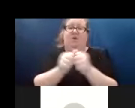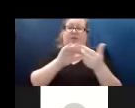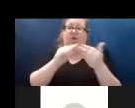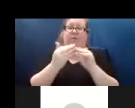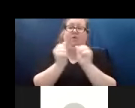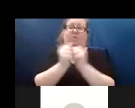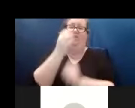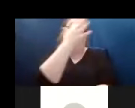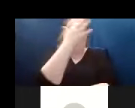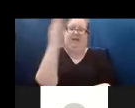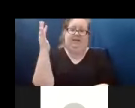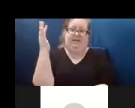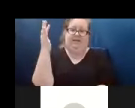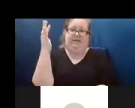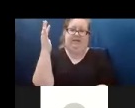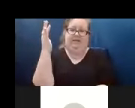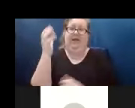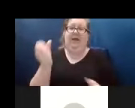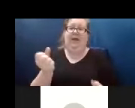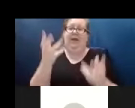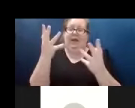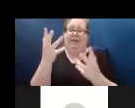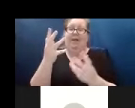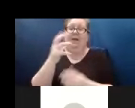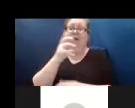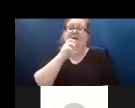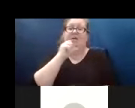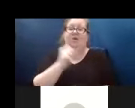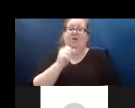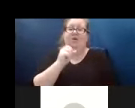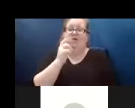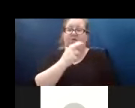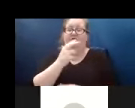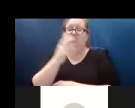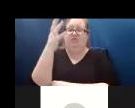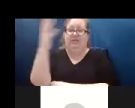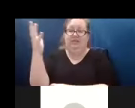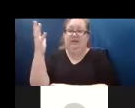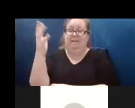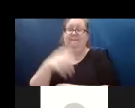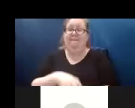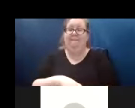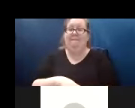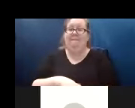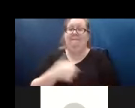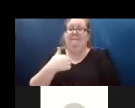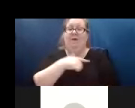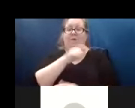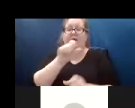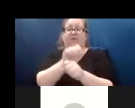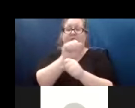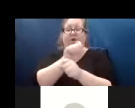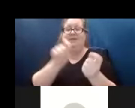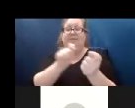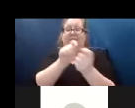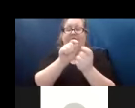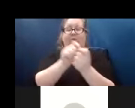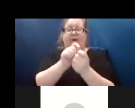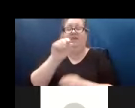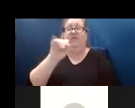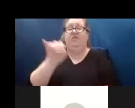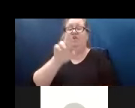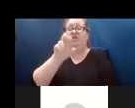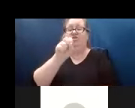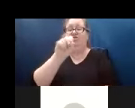trees, and many of them old growth trees. But we've worked specifically with the New Jersey Tree Foundation on